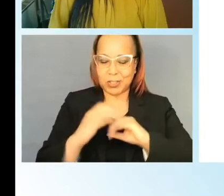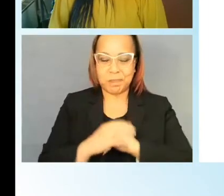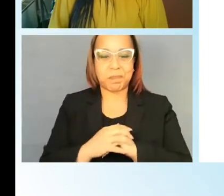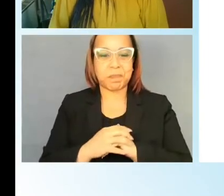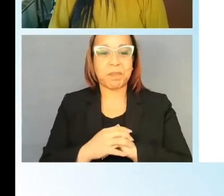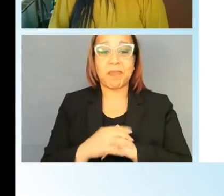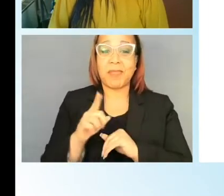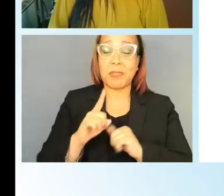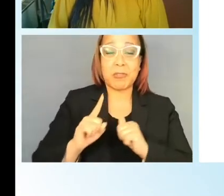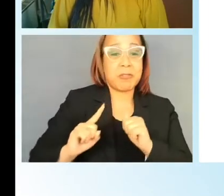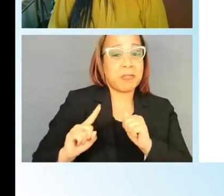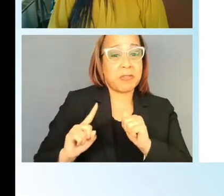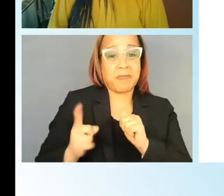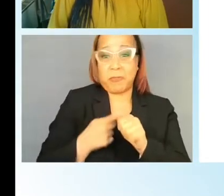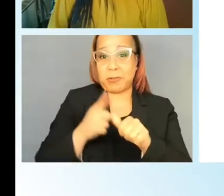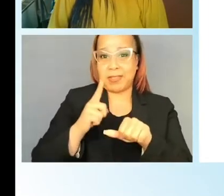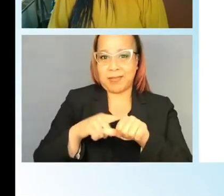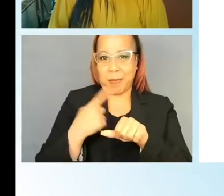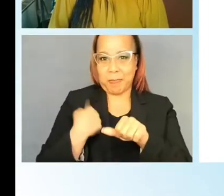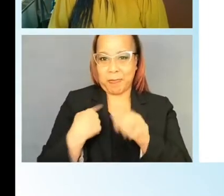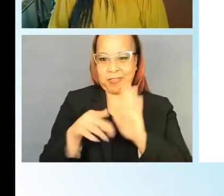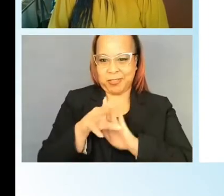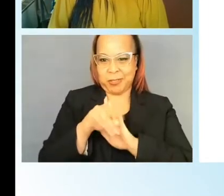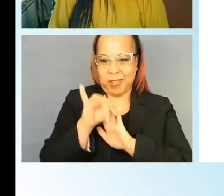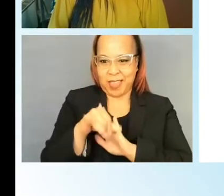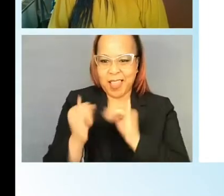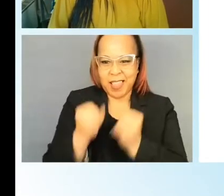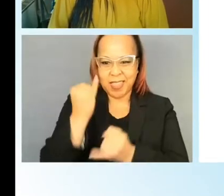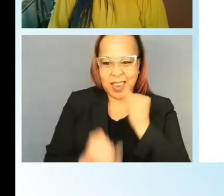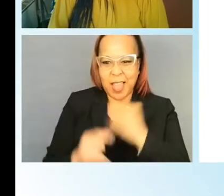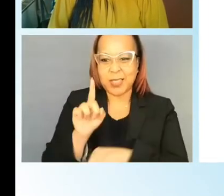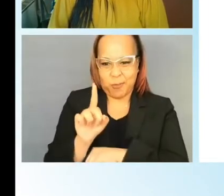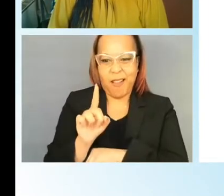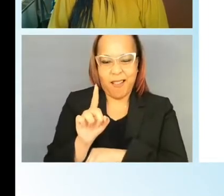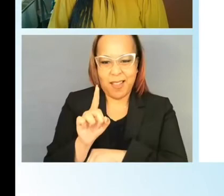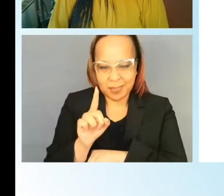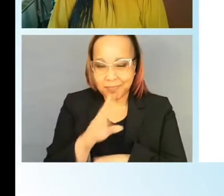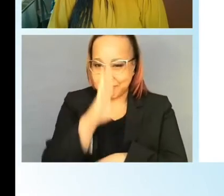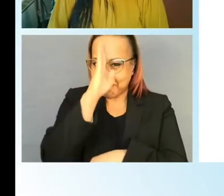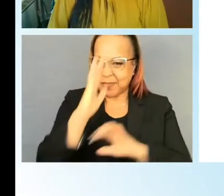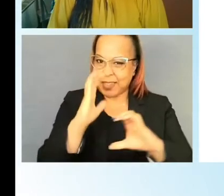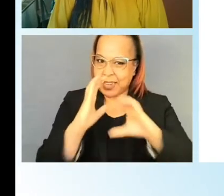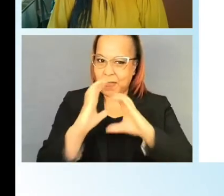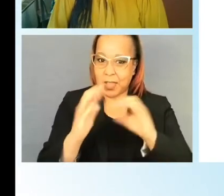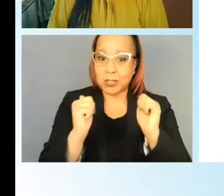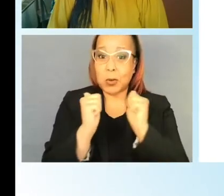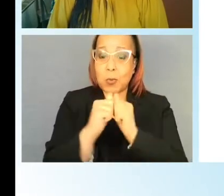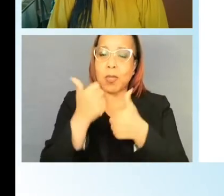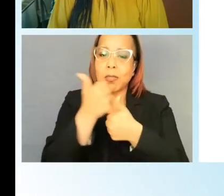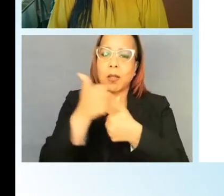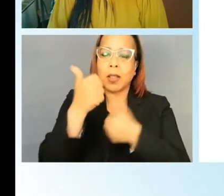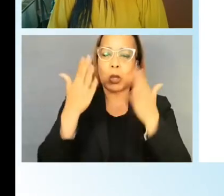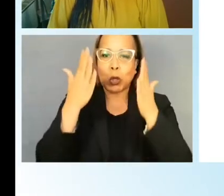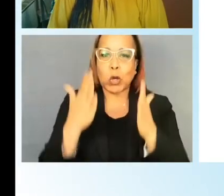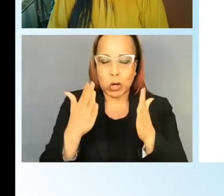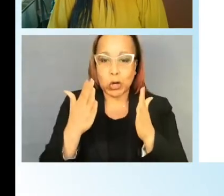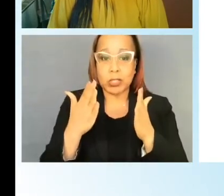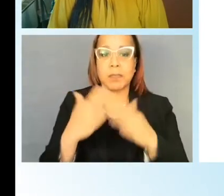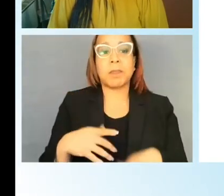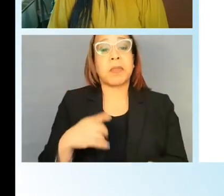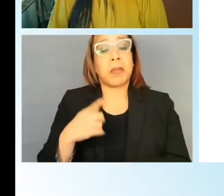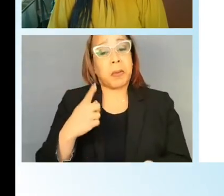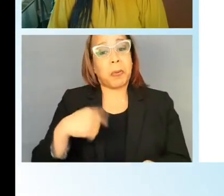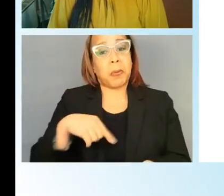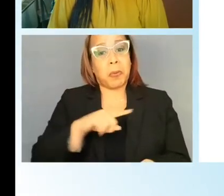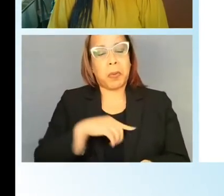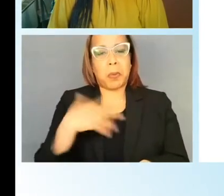is the first time we're showing it. It's our last one. A candid conversation with the leaders. And we were